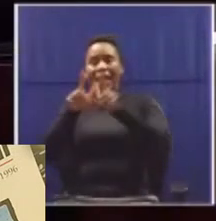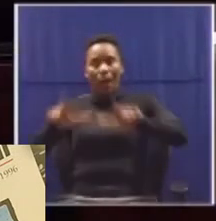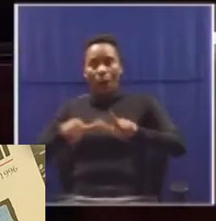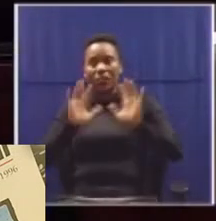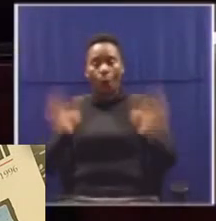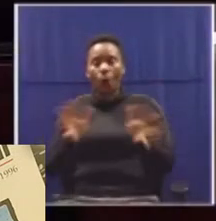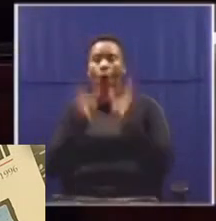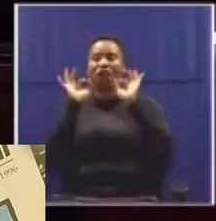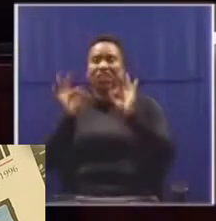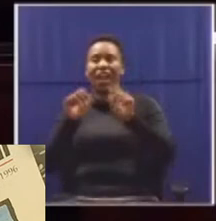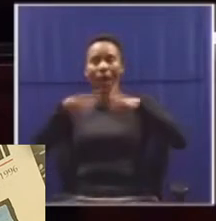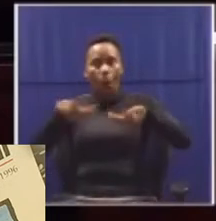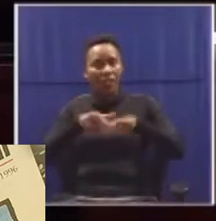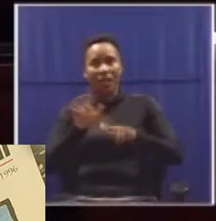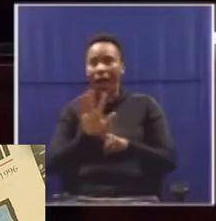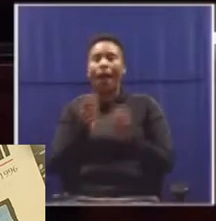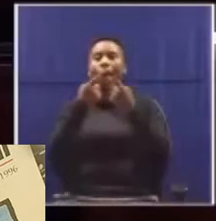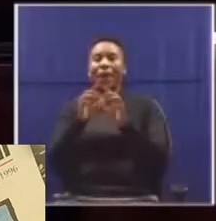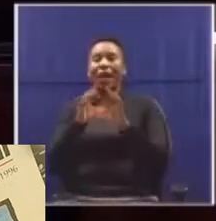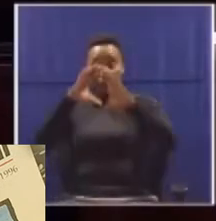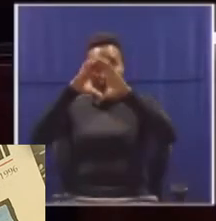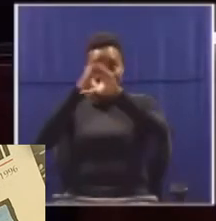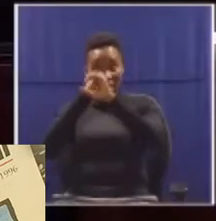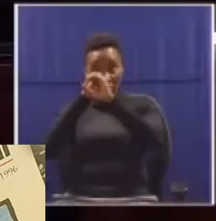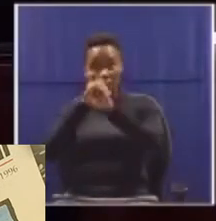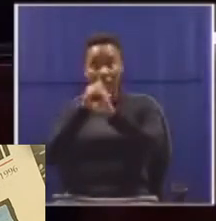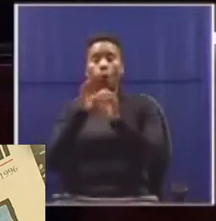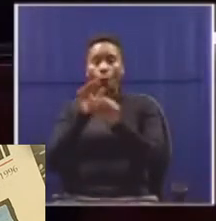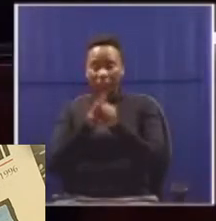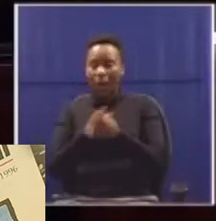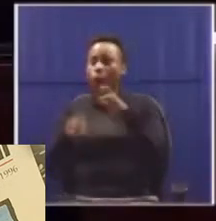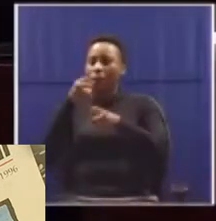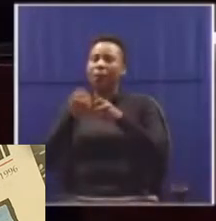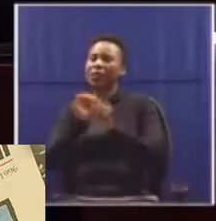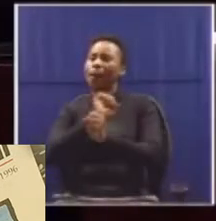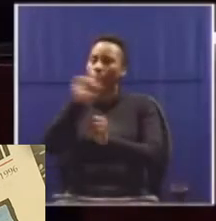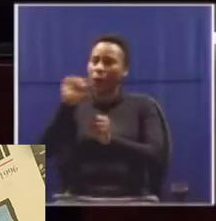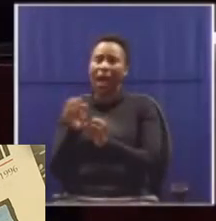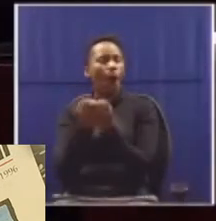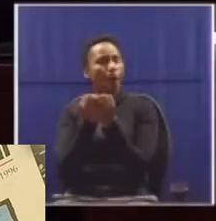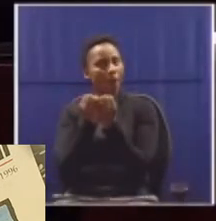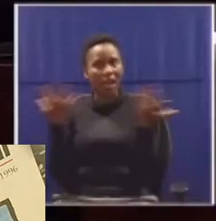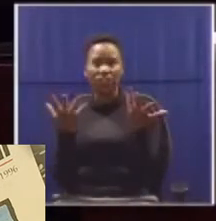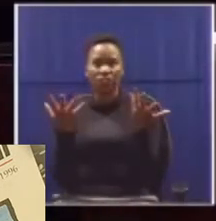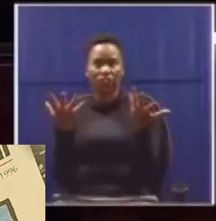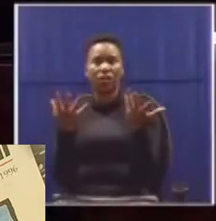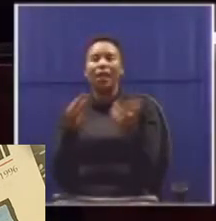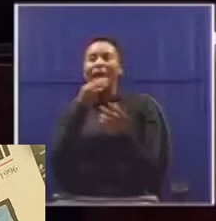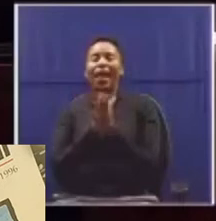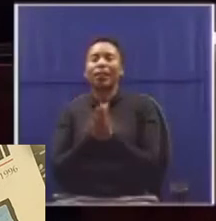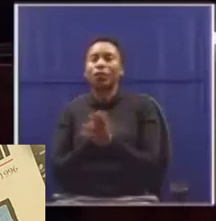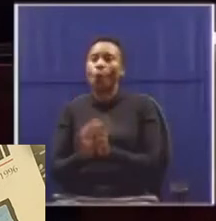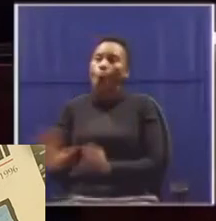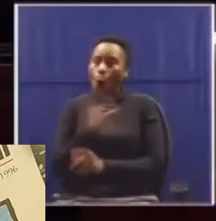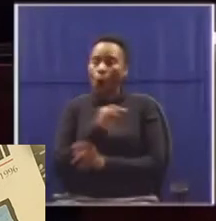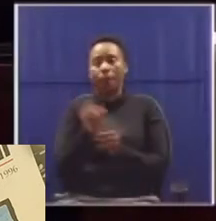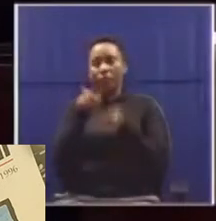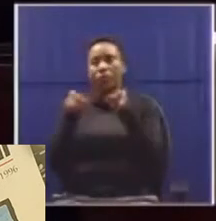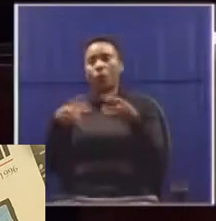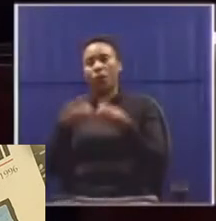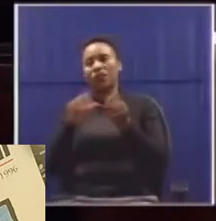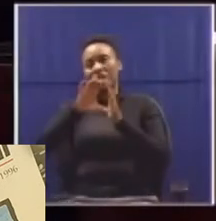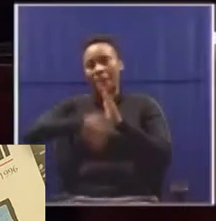Focus attention on the plight of hearing impaired people and indeed of all disabled people in the country